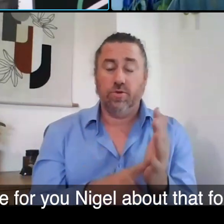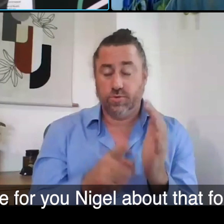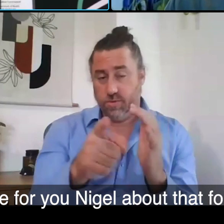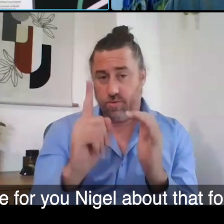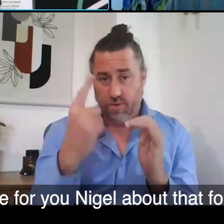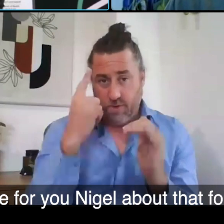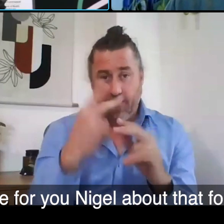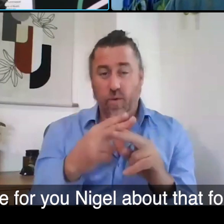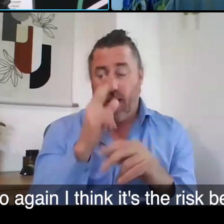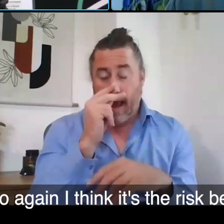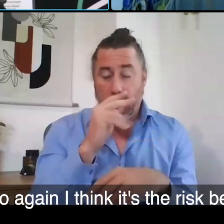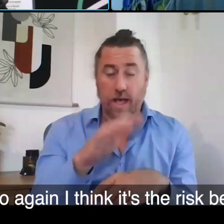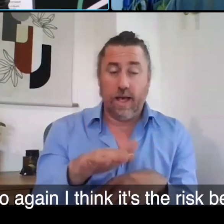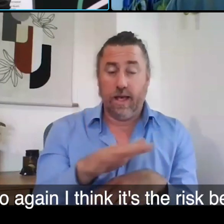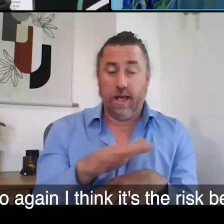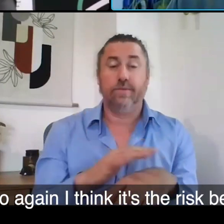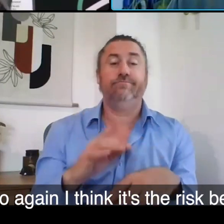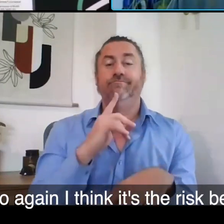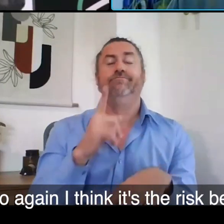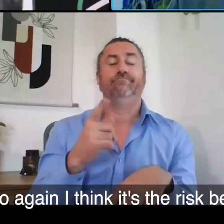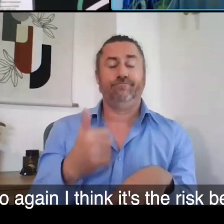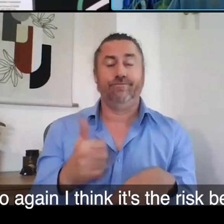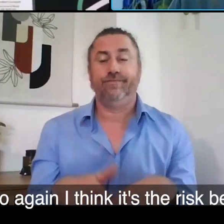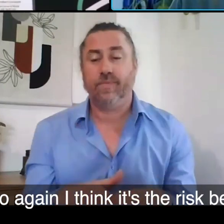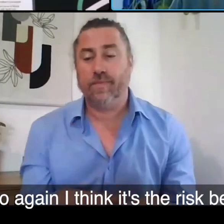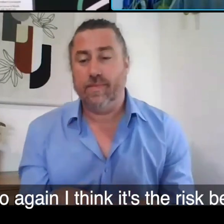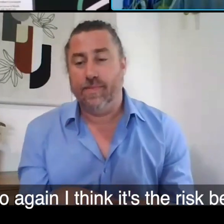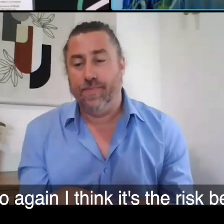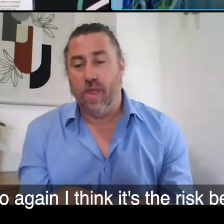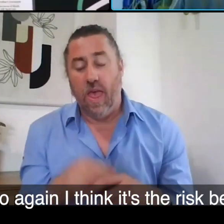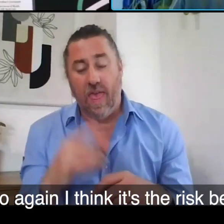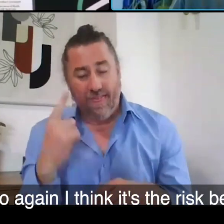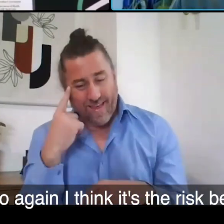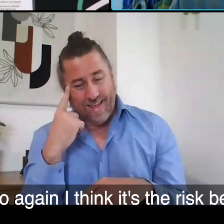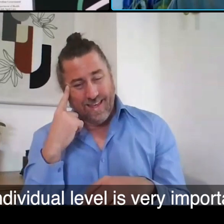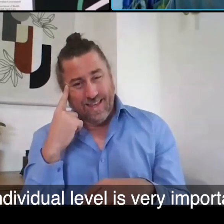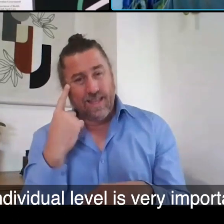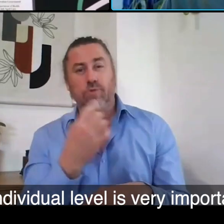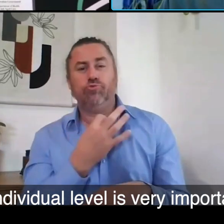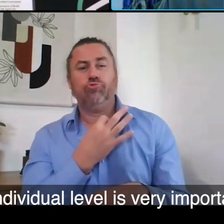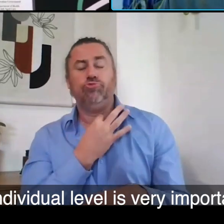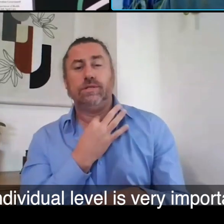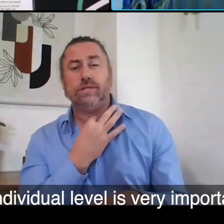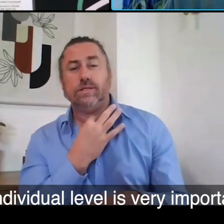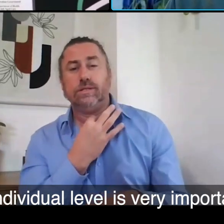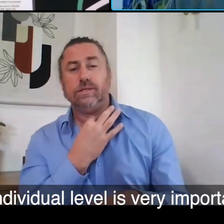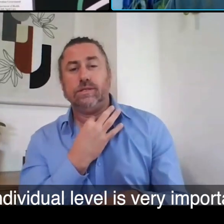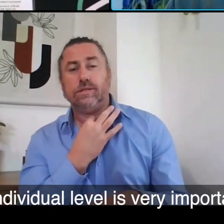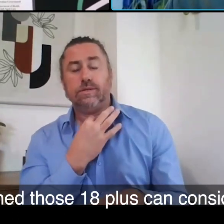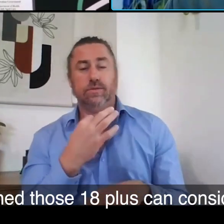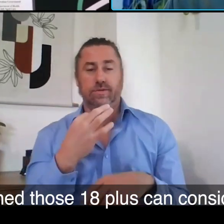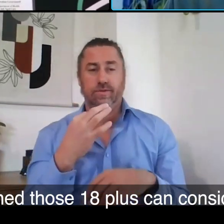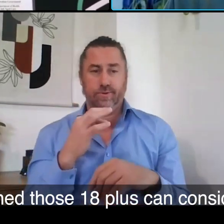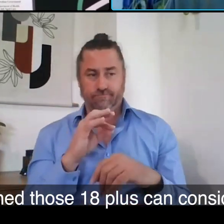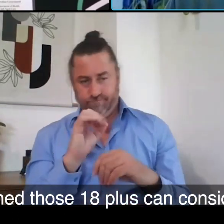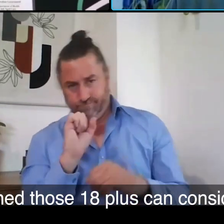young people. Yeah, no, thanks. So again, I think it's the risk-benefit discussion at individual level is very important.